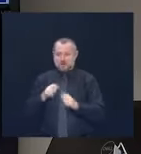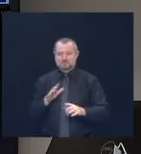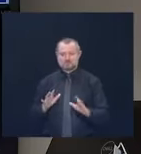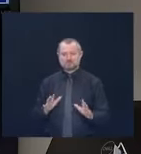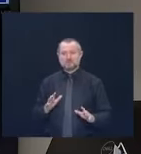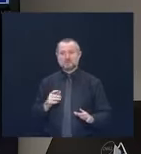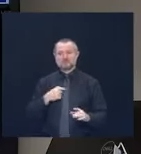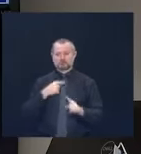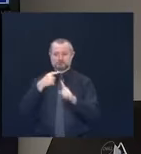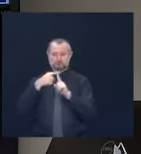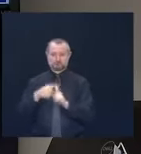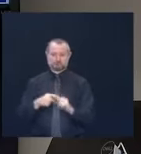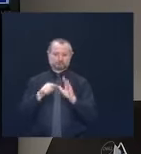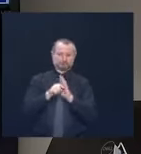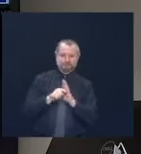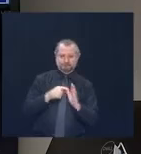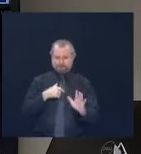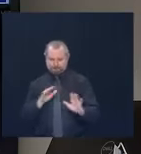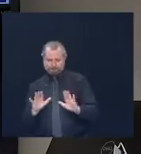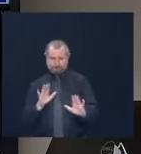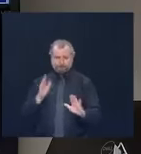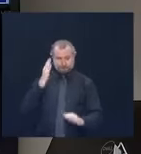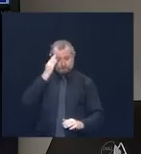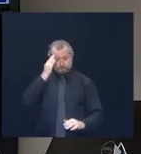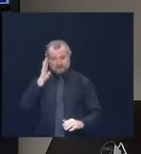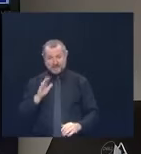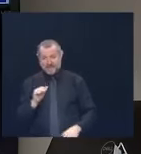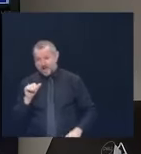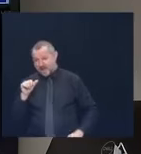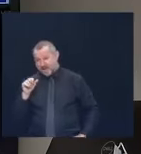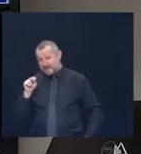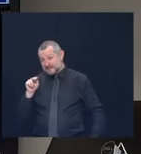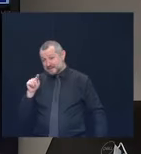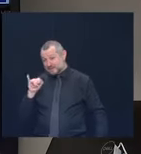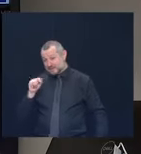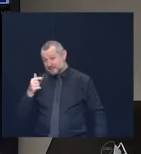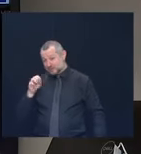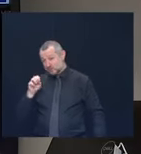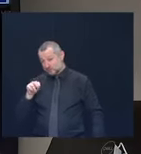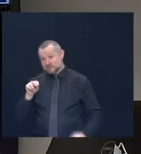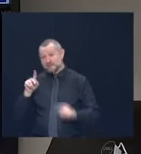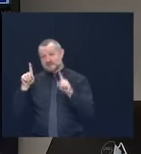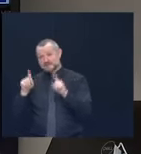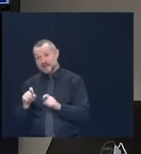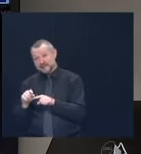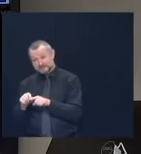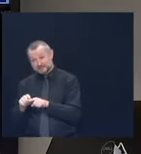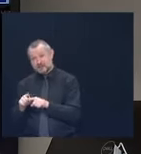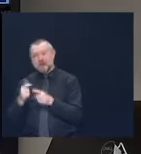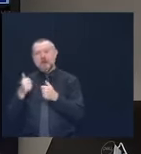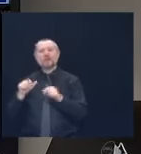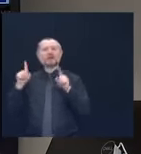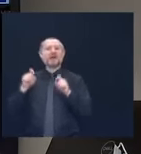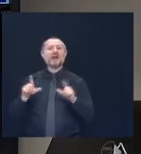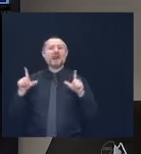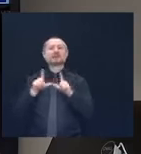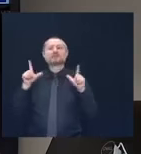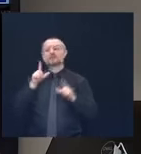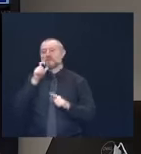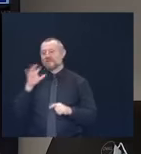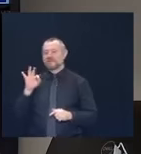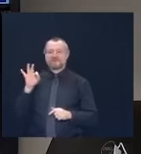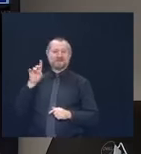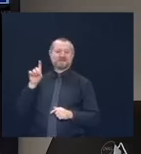to both sides. Antigen testing, any test that is licensed by the FDA or the New York State Department of Health to detect the